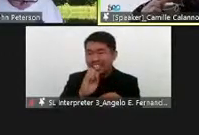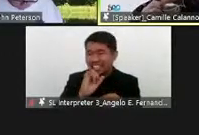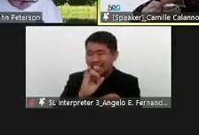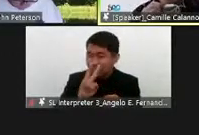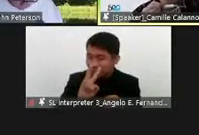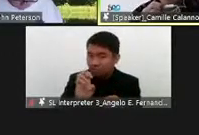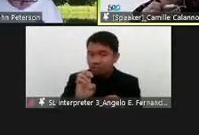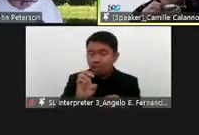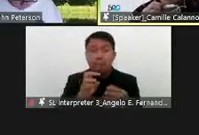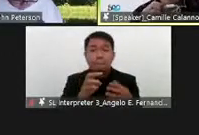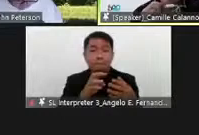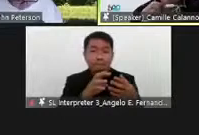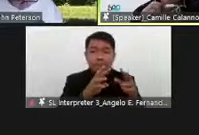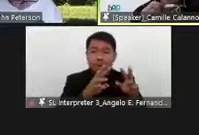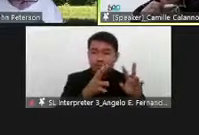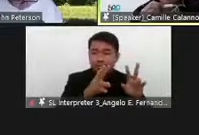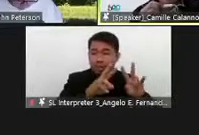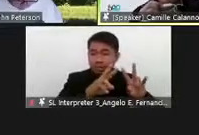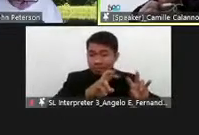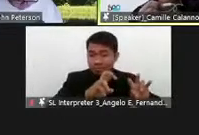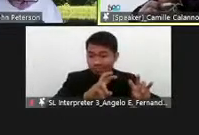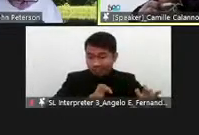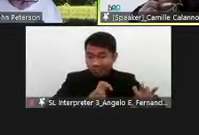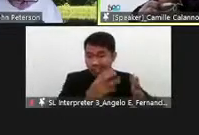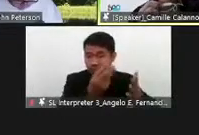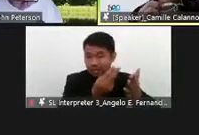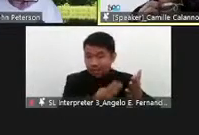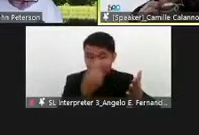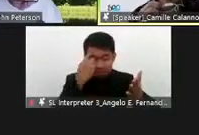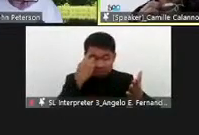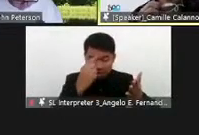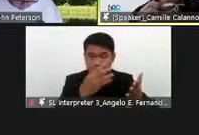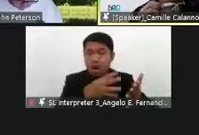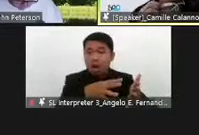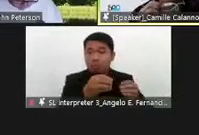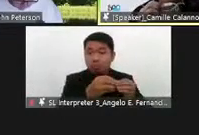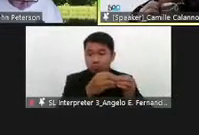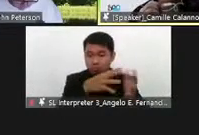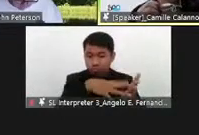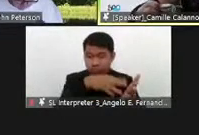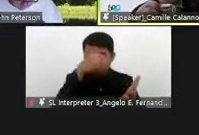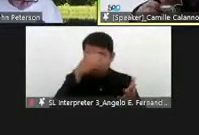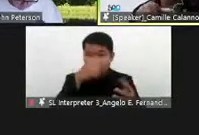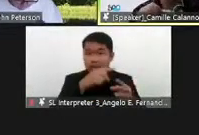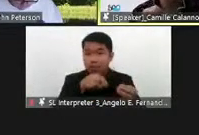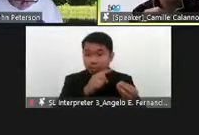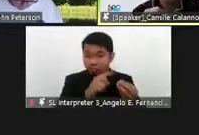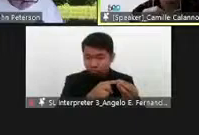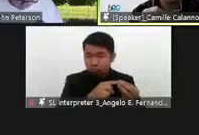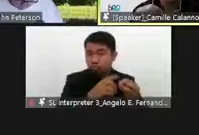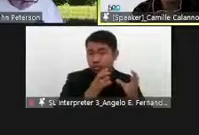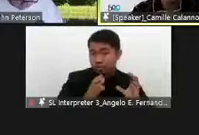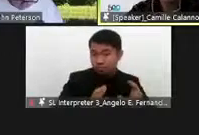can learn more about the textiles. Yeah.